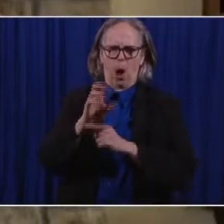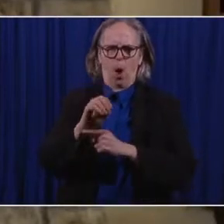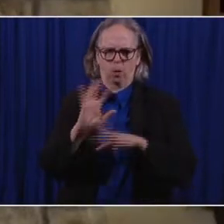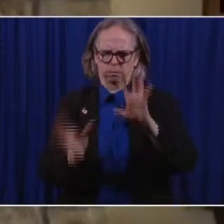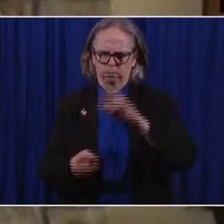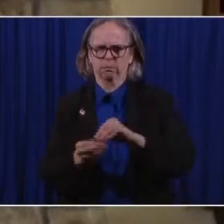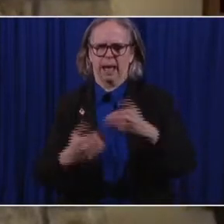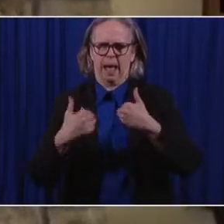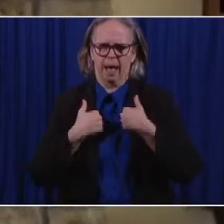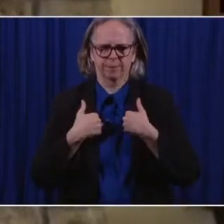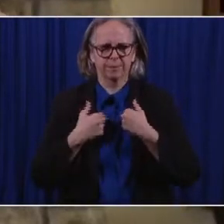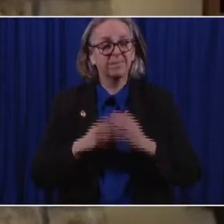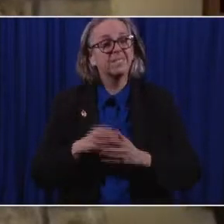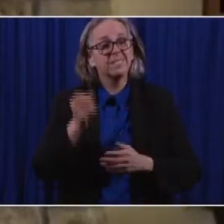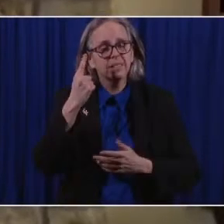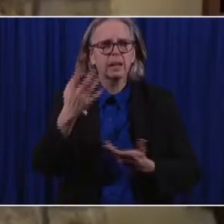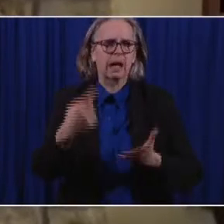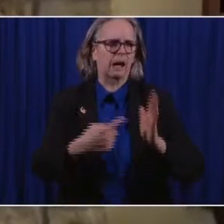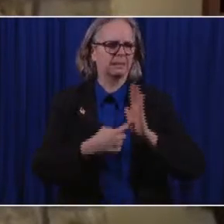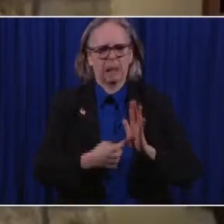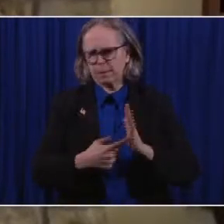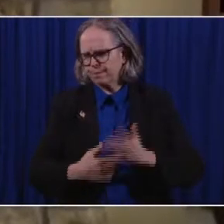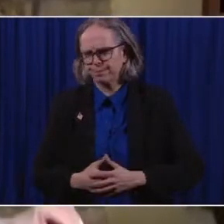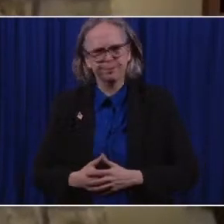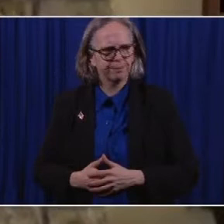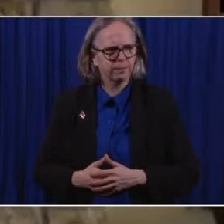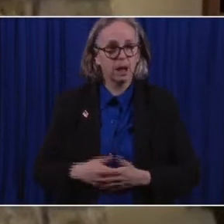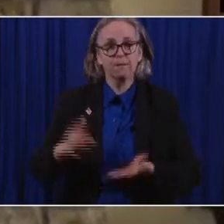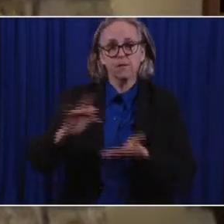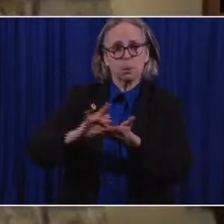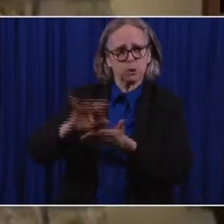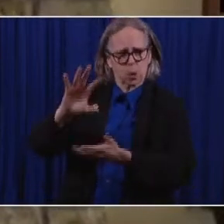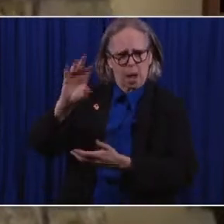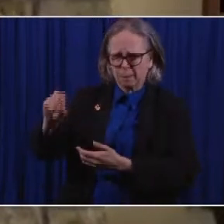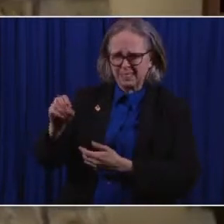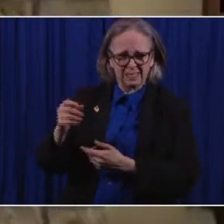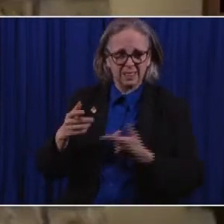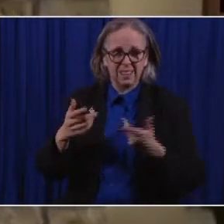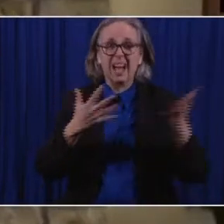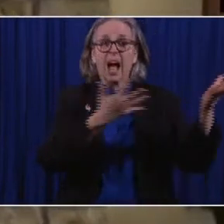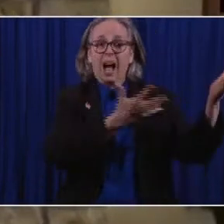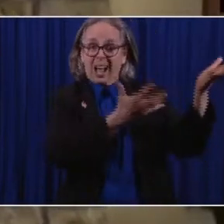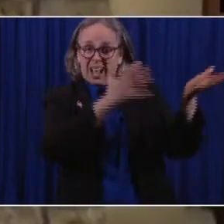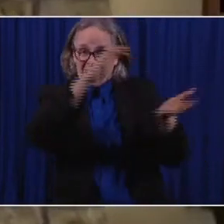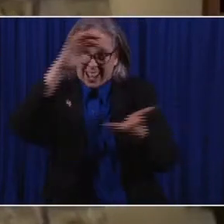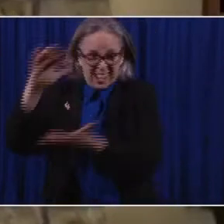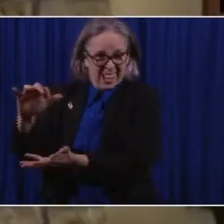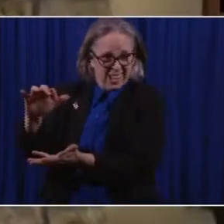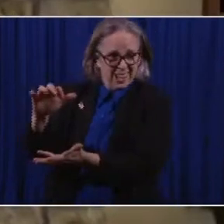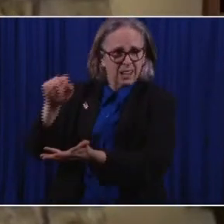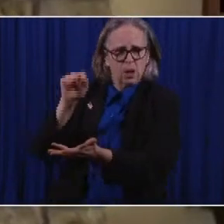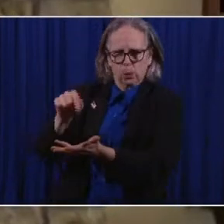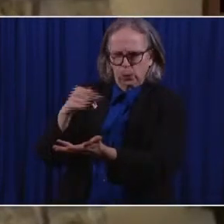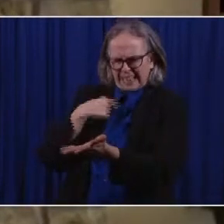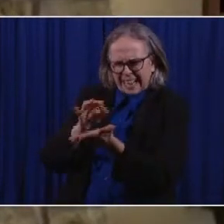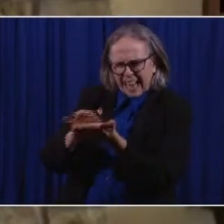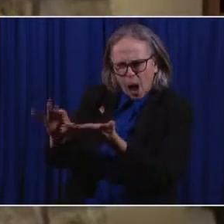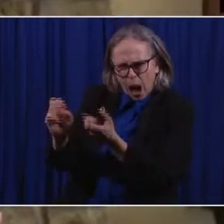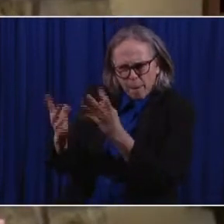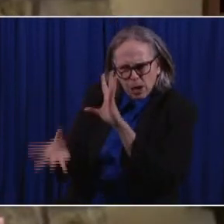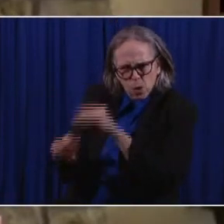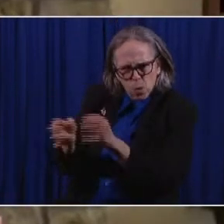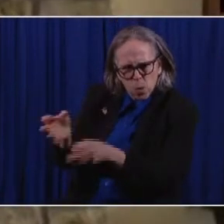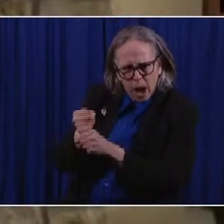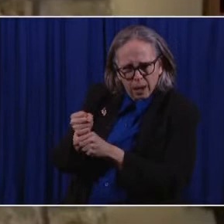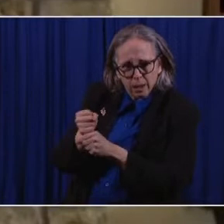that bank, not the nursing home, but the pharmacy company that's doing the nursing home, they draw it out of that bank, we count it. We count as coming into Ohio and we count as a